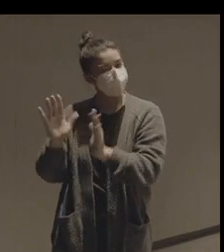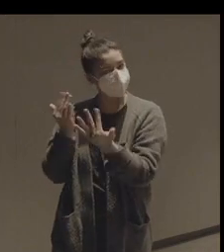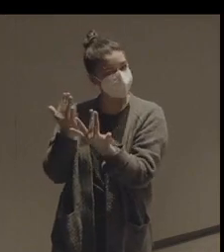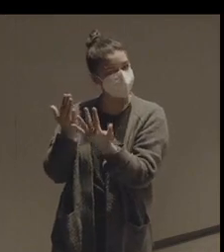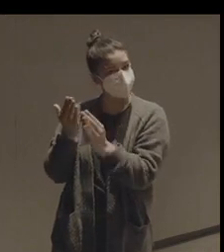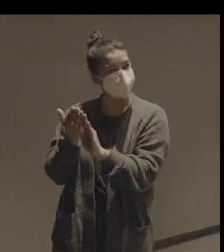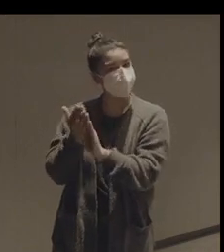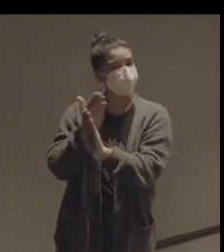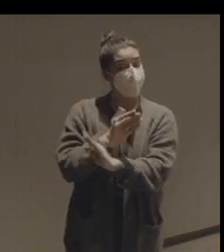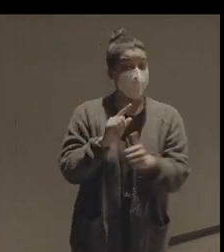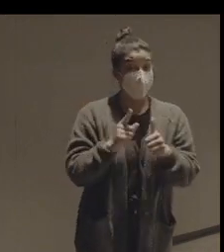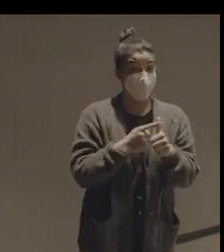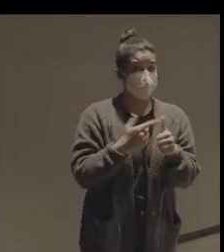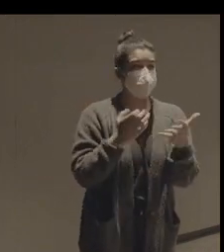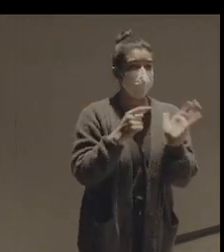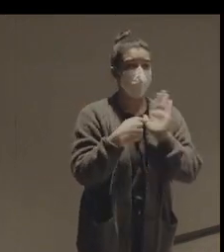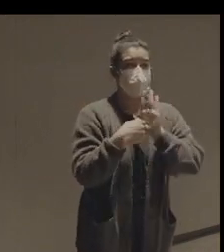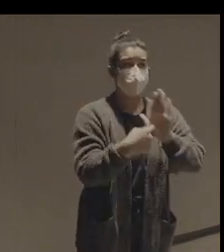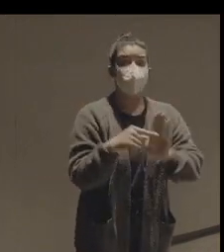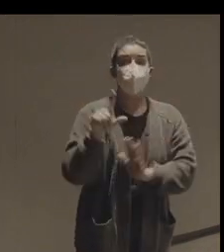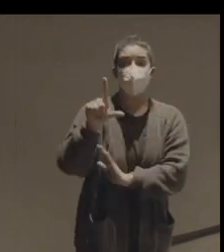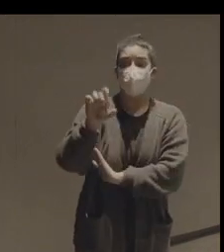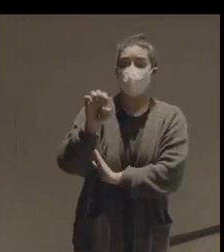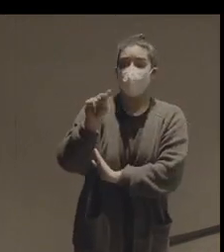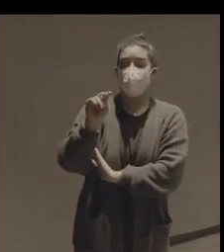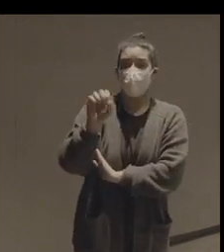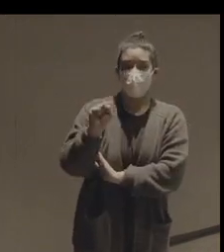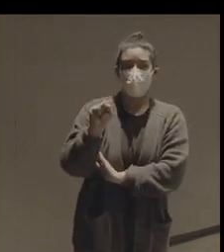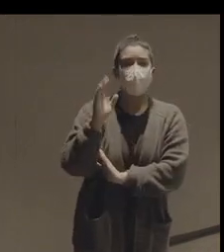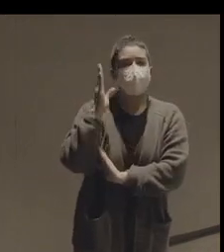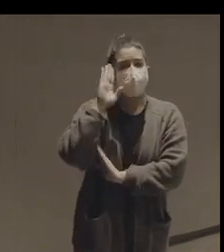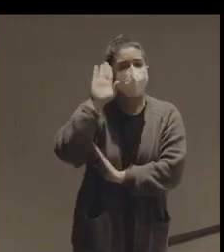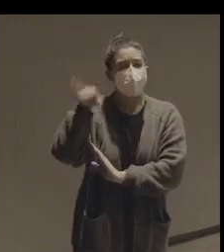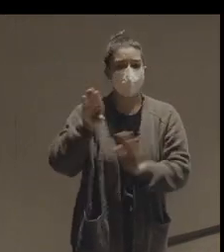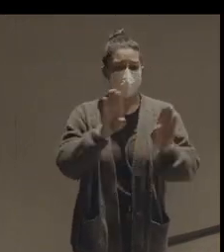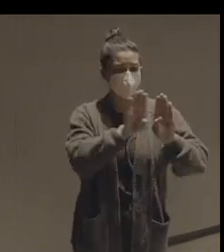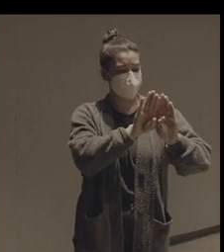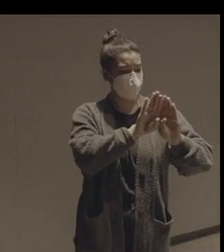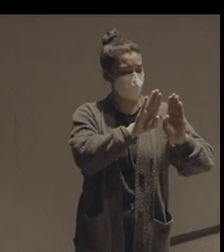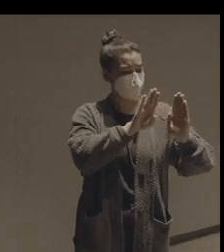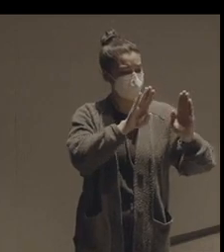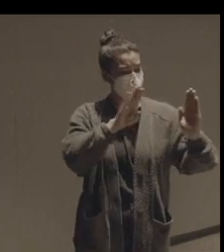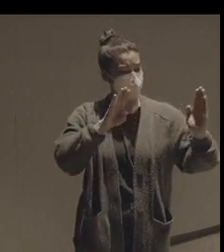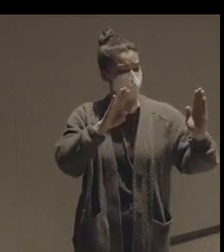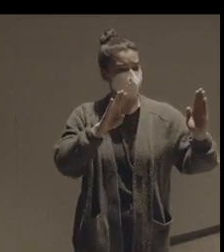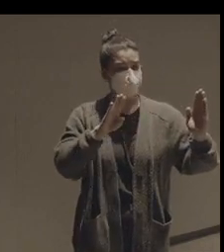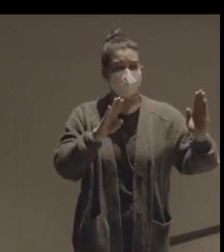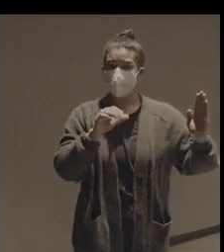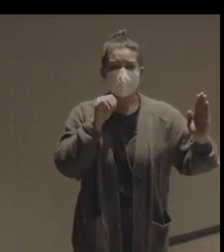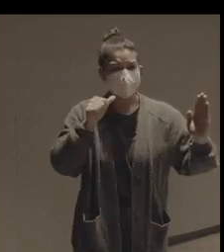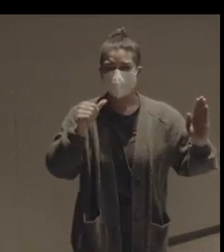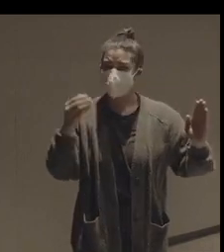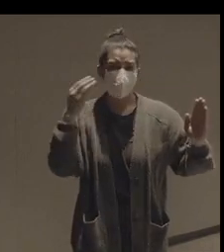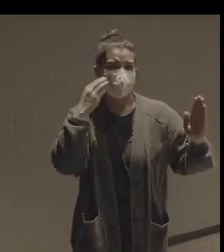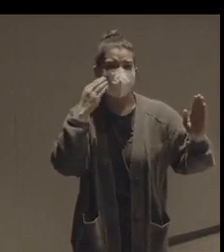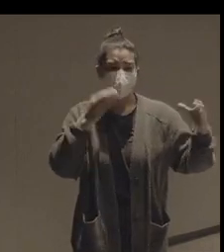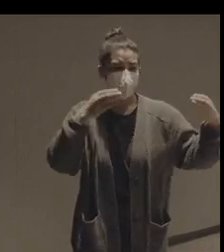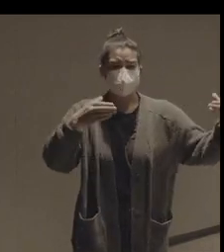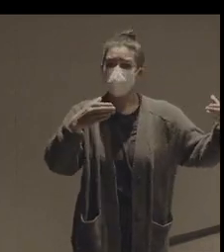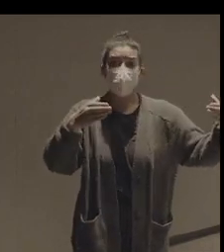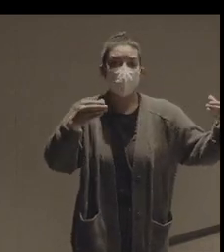side view of one of the lenses. I know all of you have seen the show, but you can see the very thinness of the edge. And then this is a frontal